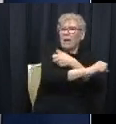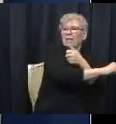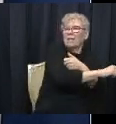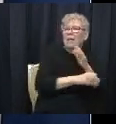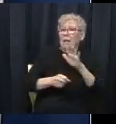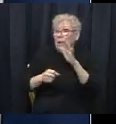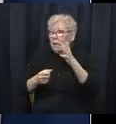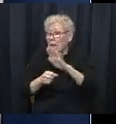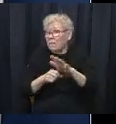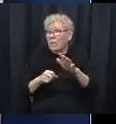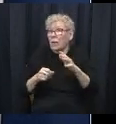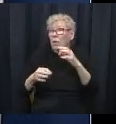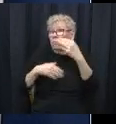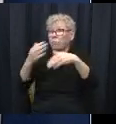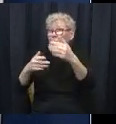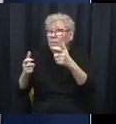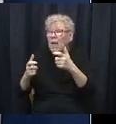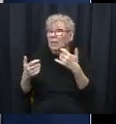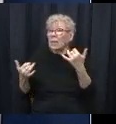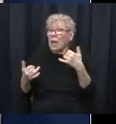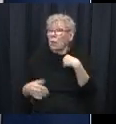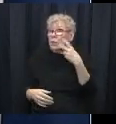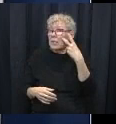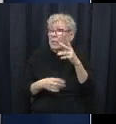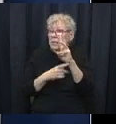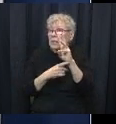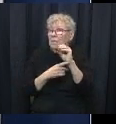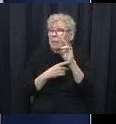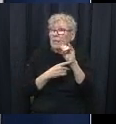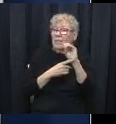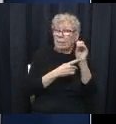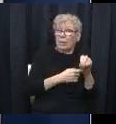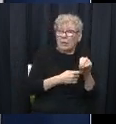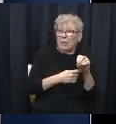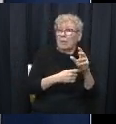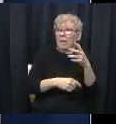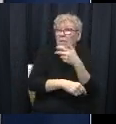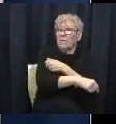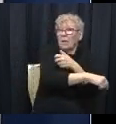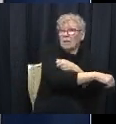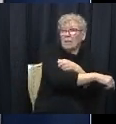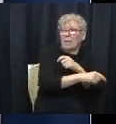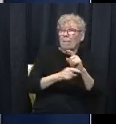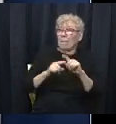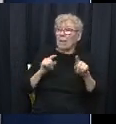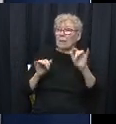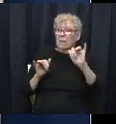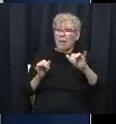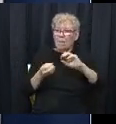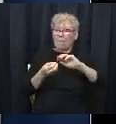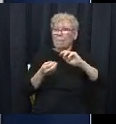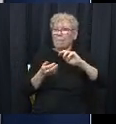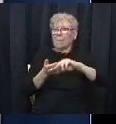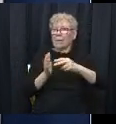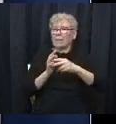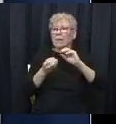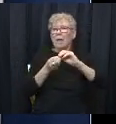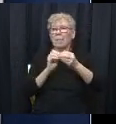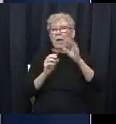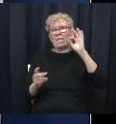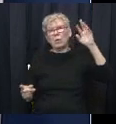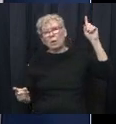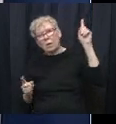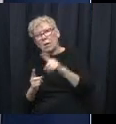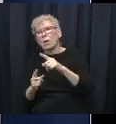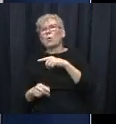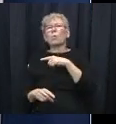far less risky threat to our daily lives. And as frustrating as it is, I don't have any additional information beyond